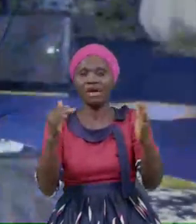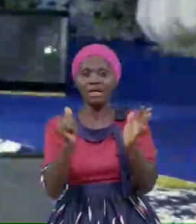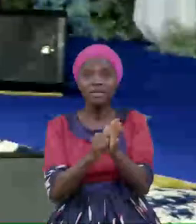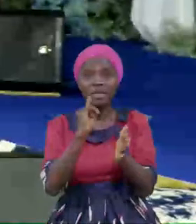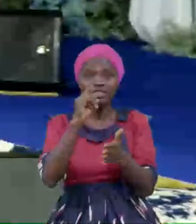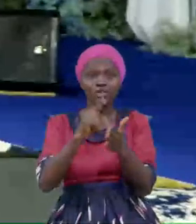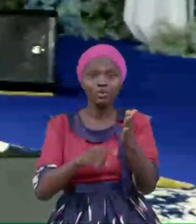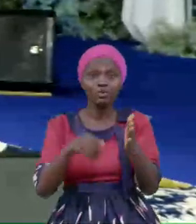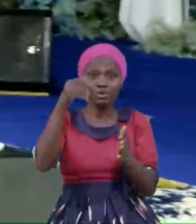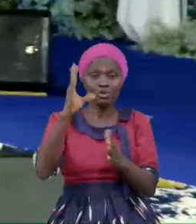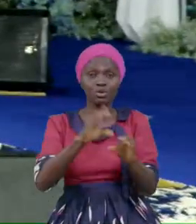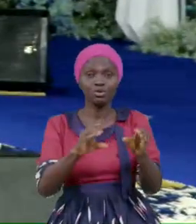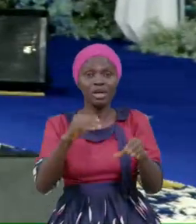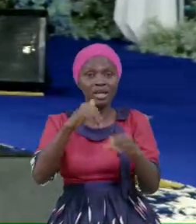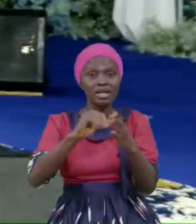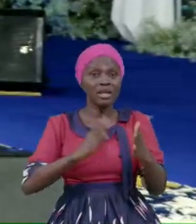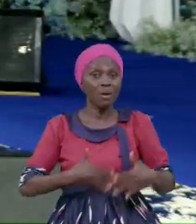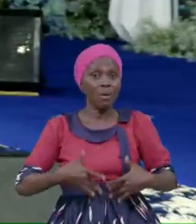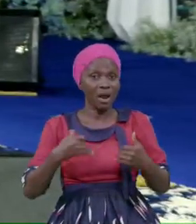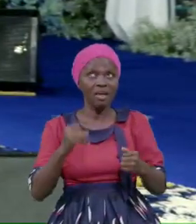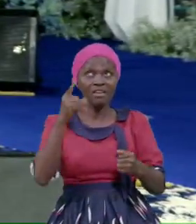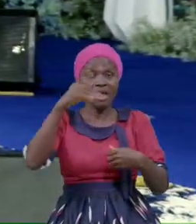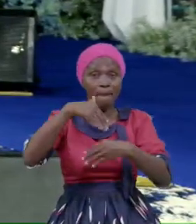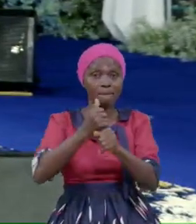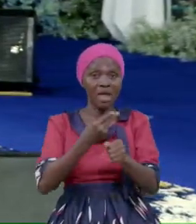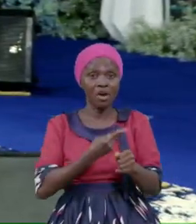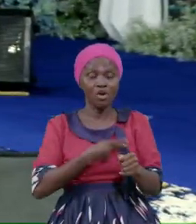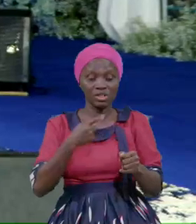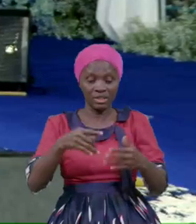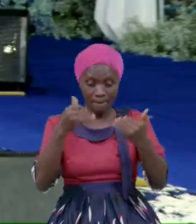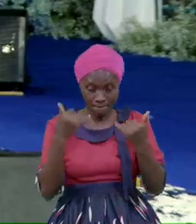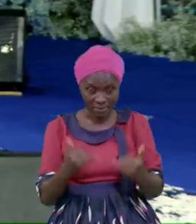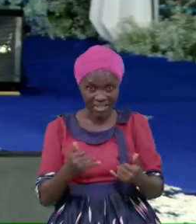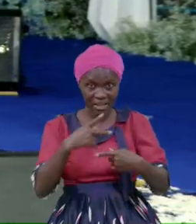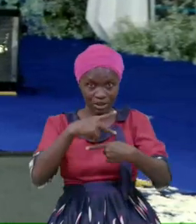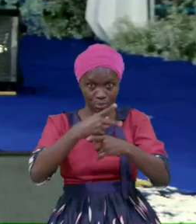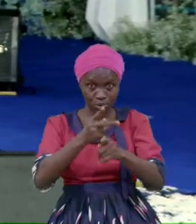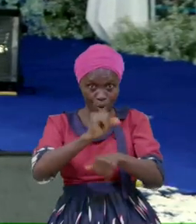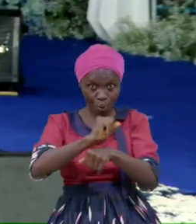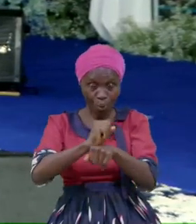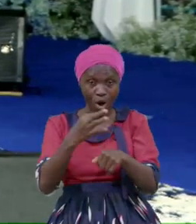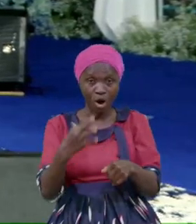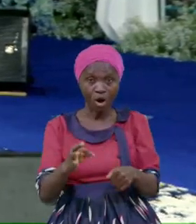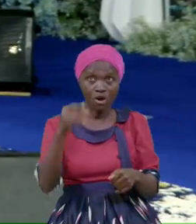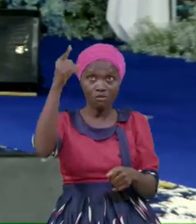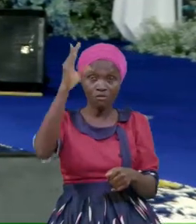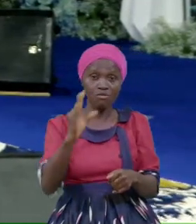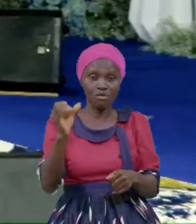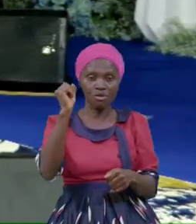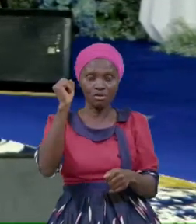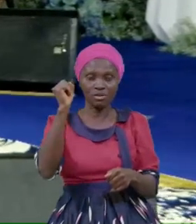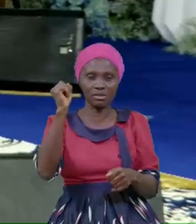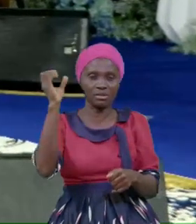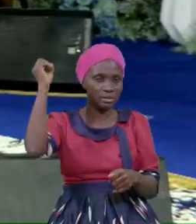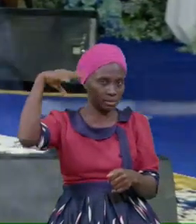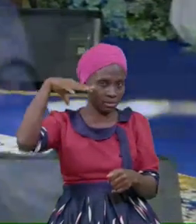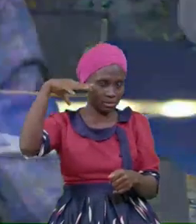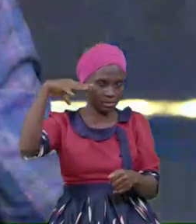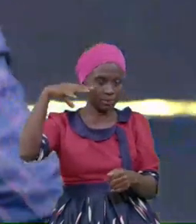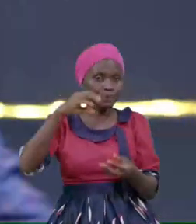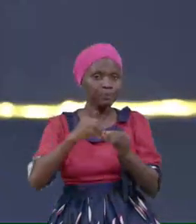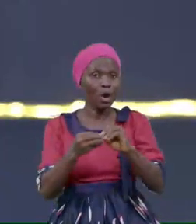the present products of God's grace. Look at number three. Number three is the peculiar people